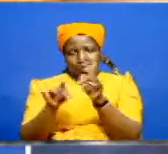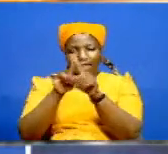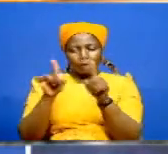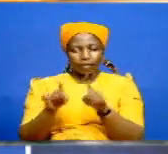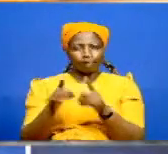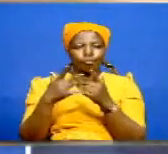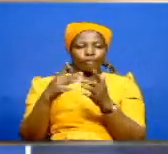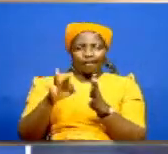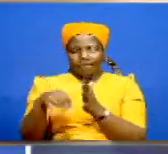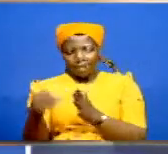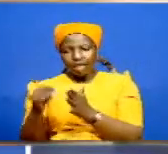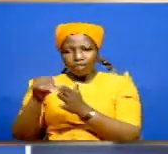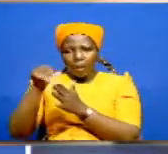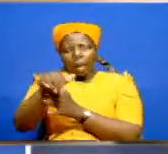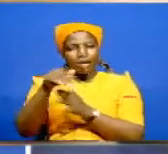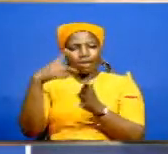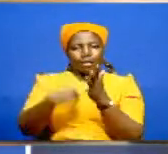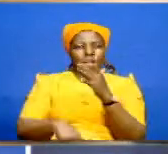public body.